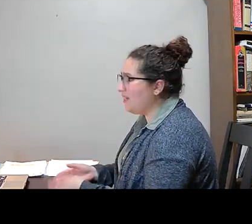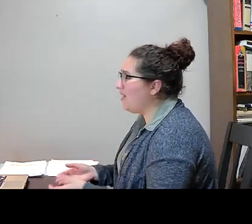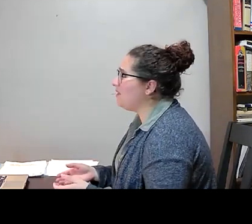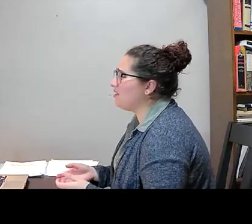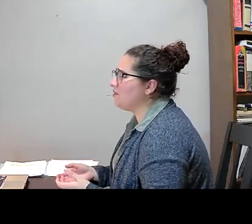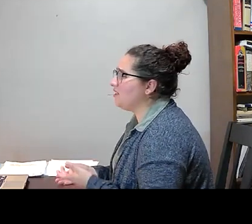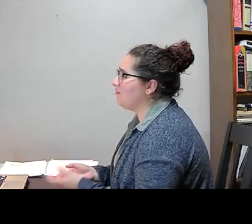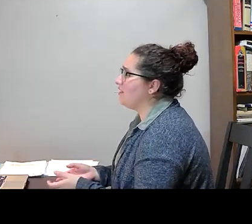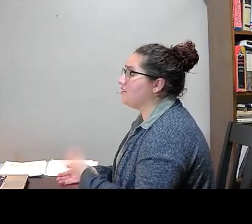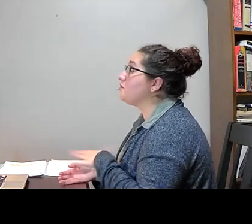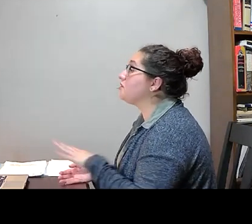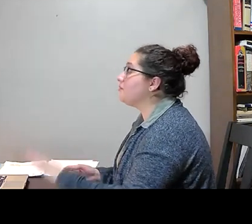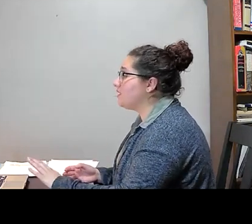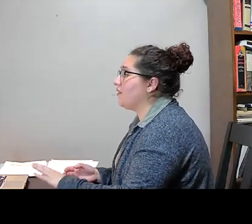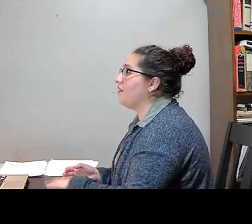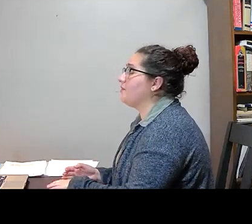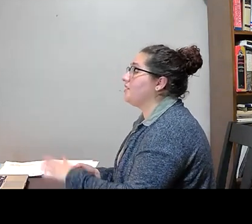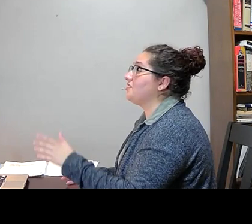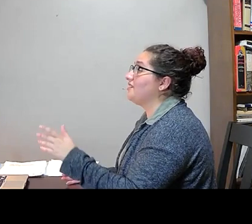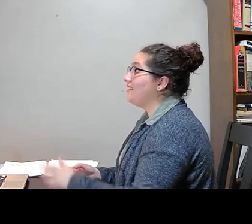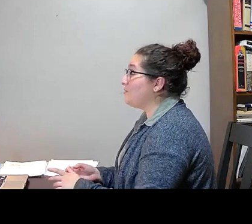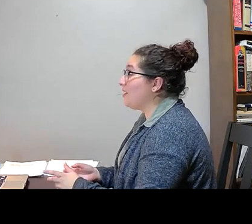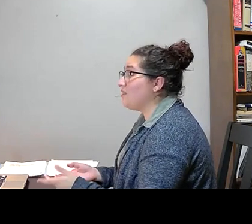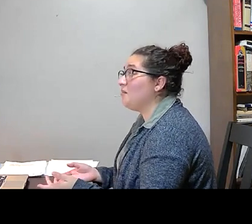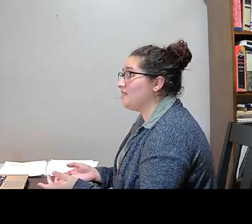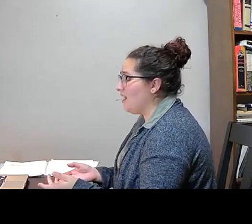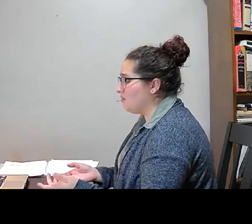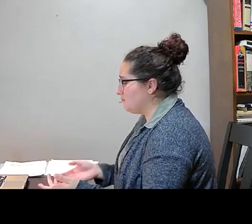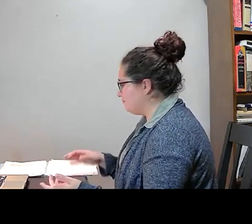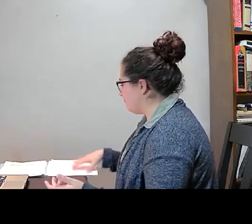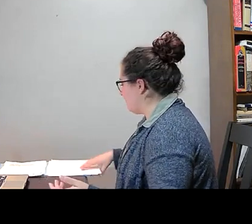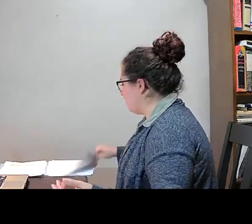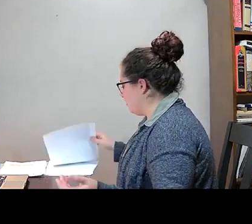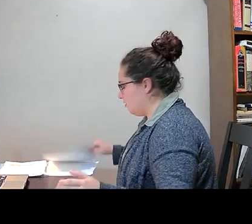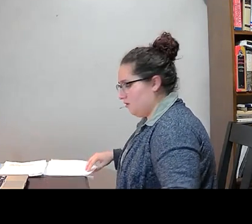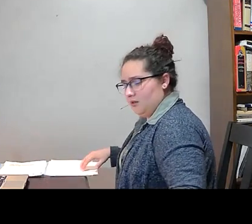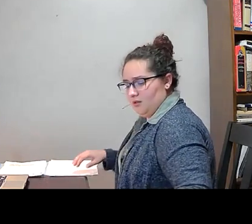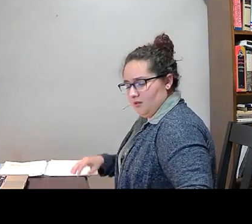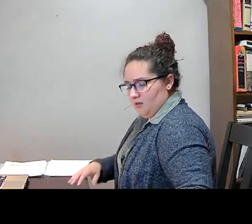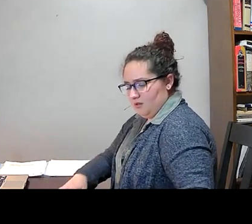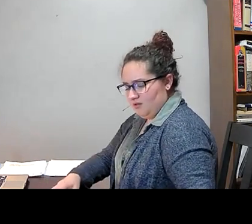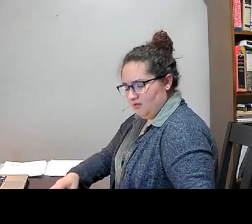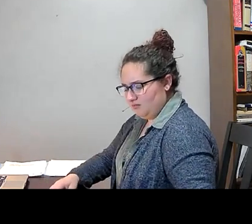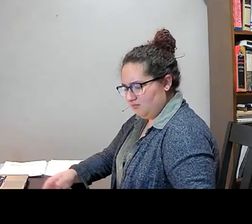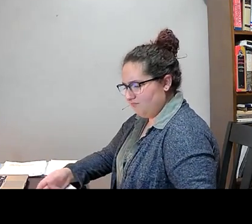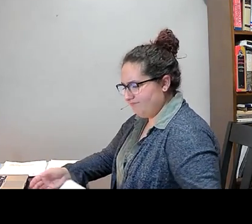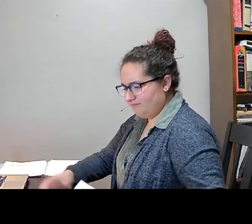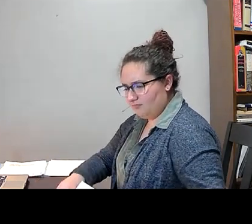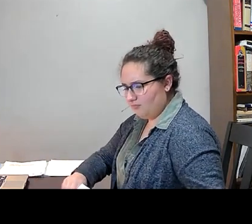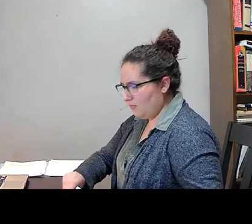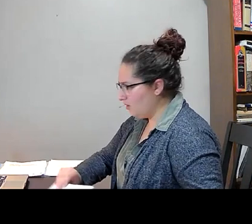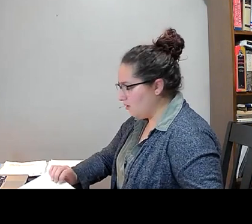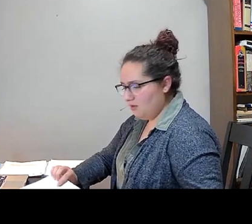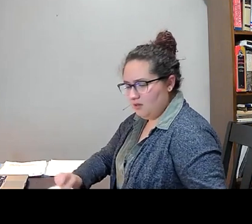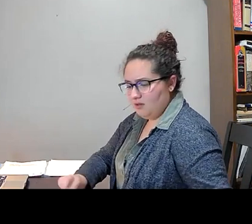We've been helping the community for years. I'm sure because of our reputation, the bank will help us out. Well, it seems like that's the right thing for them